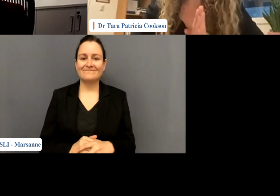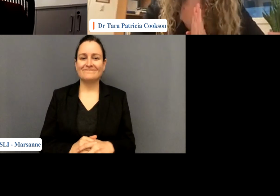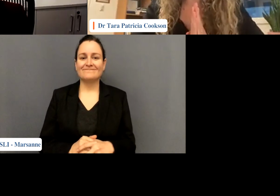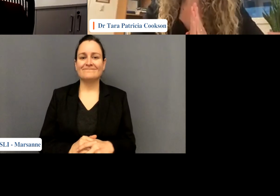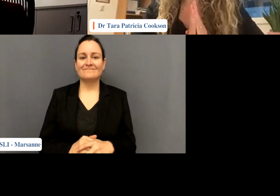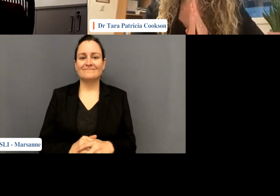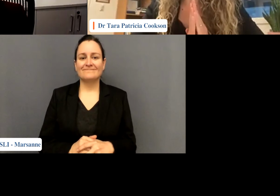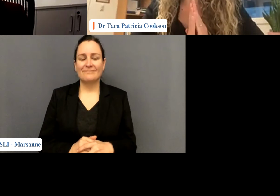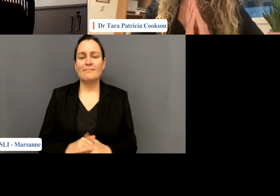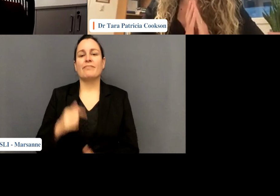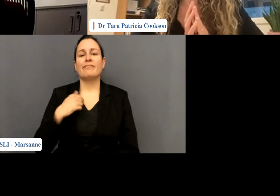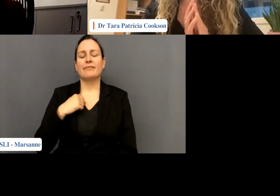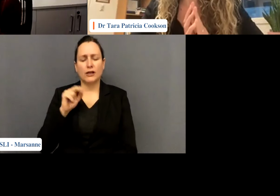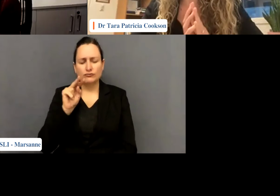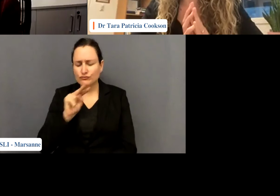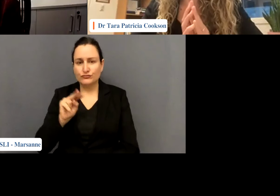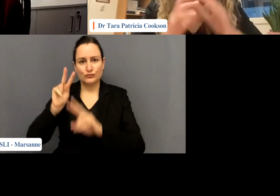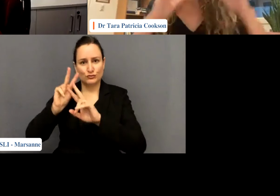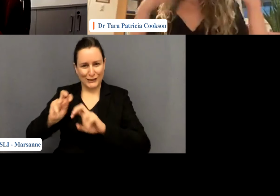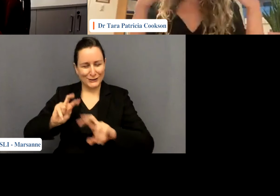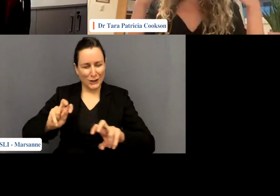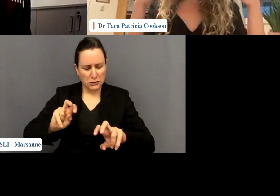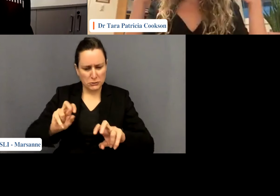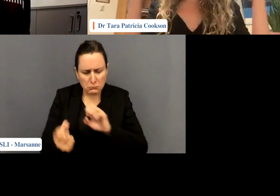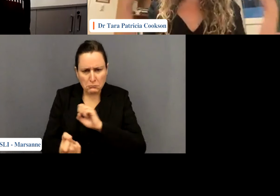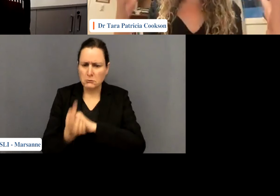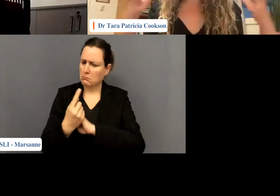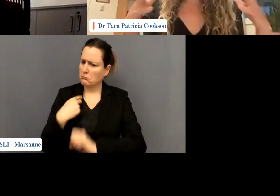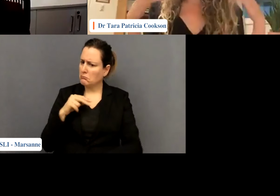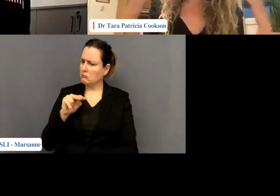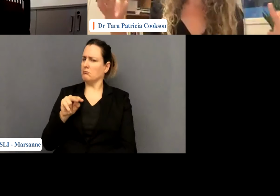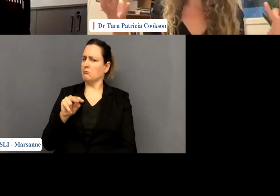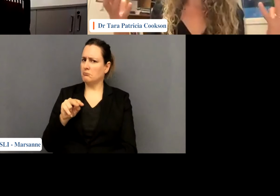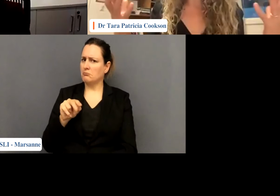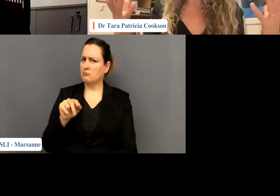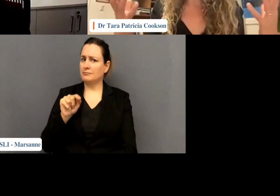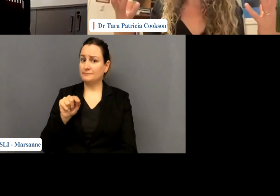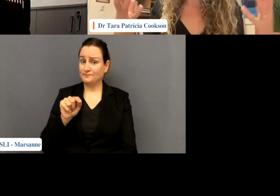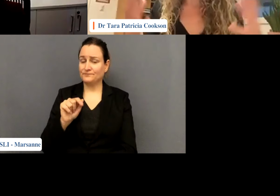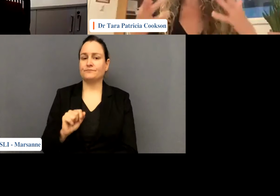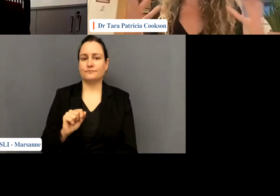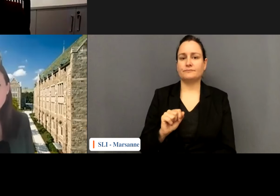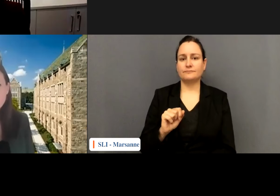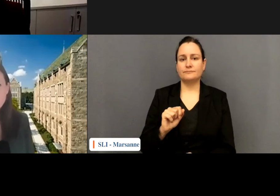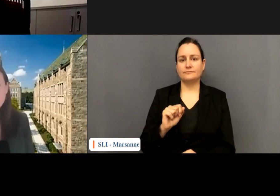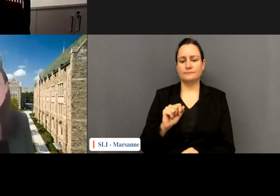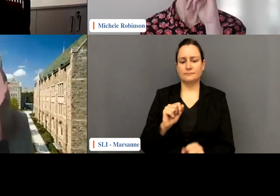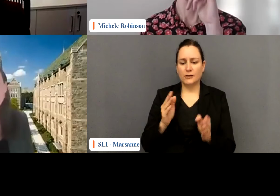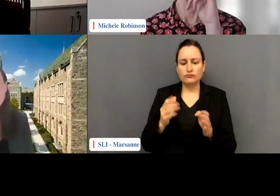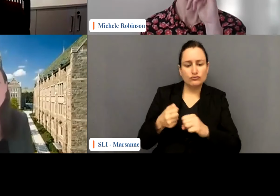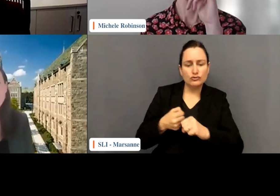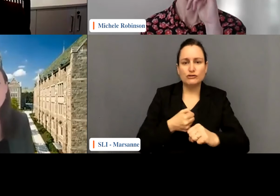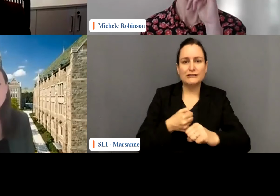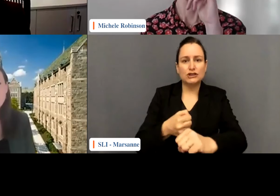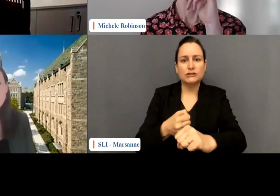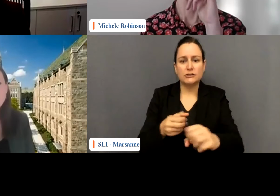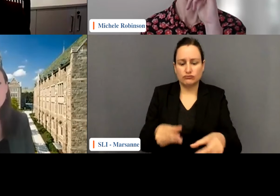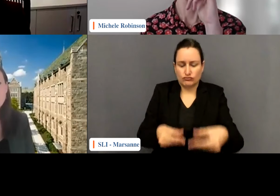did come through in the research was that these strategic planning documents can be really